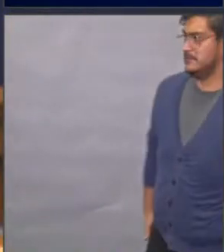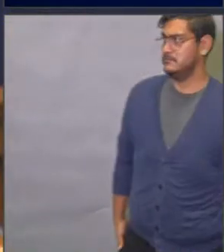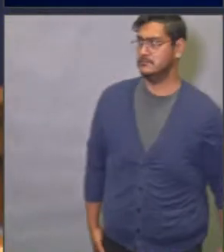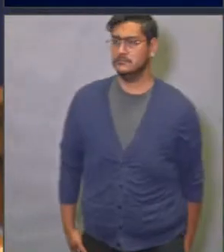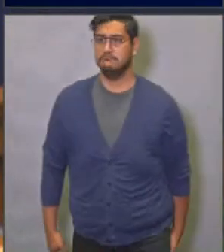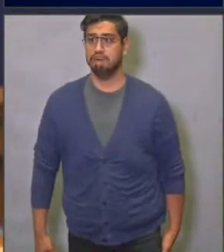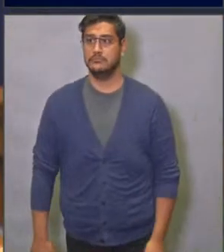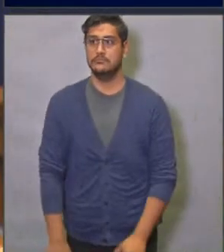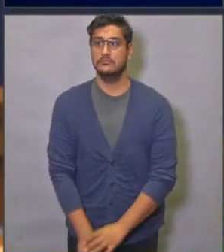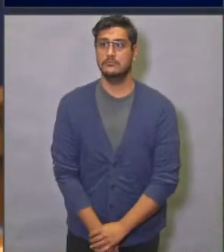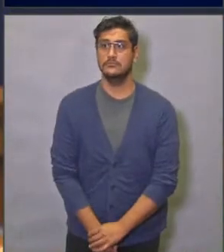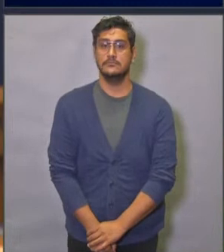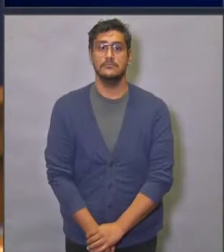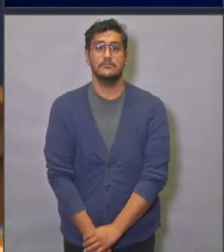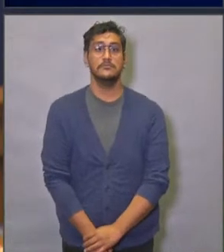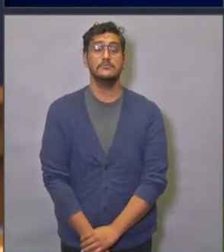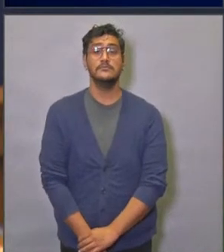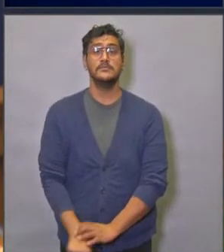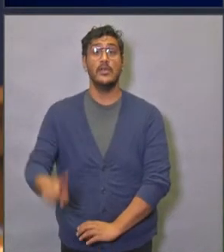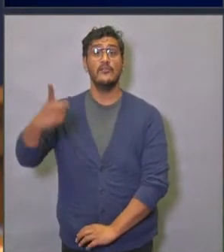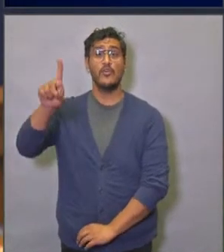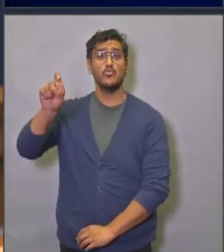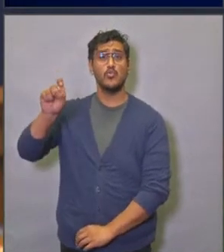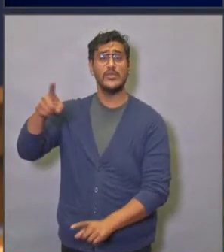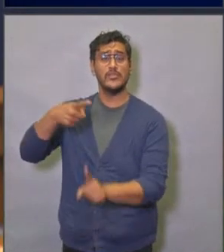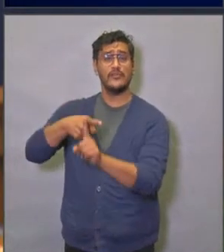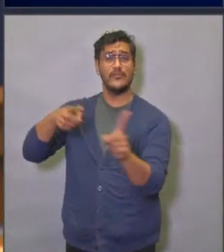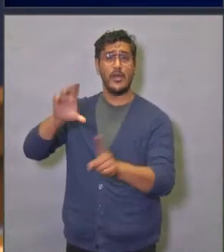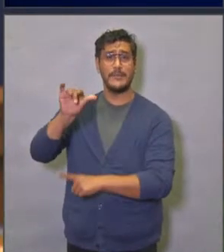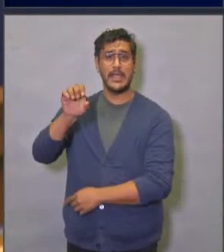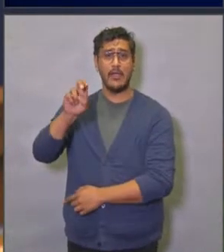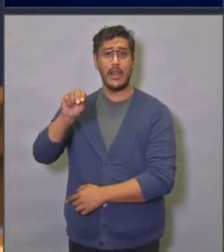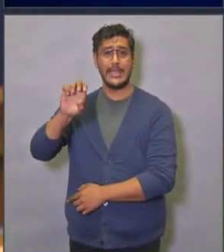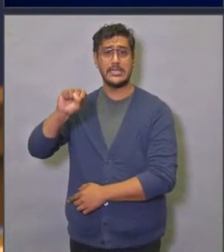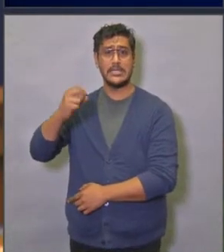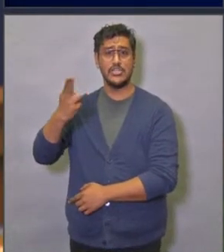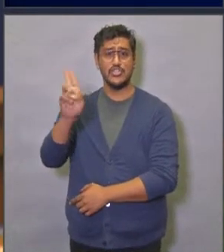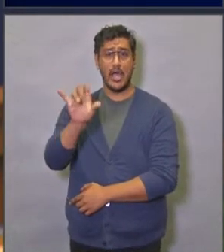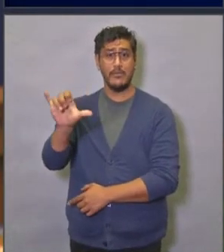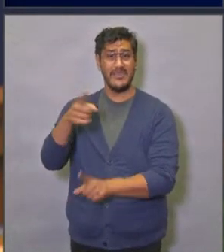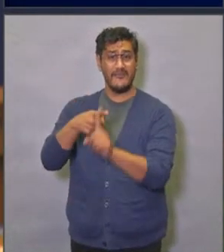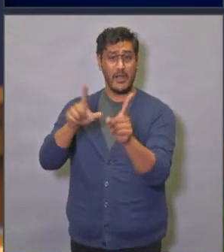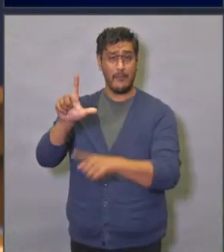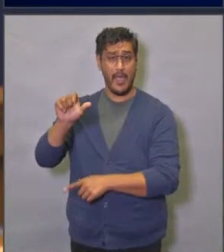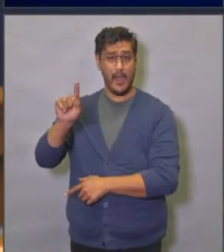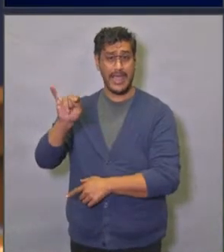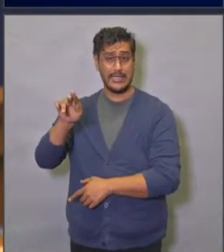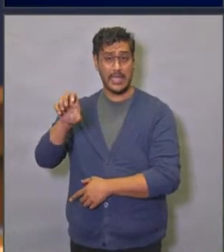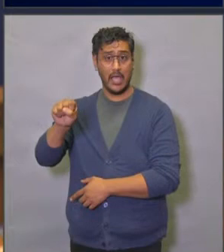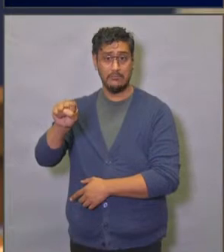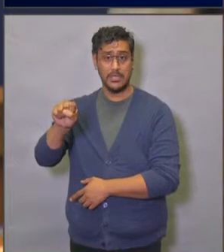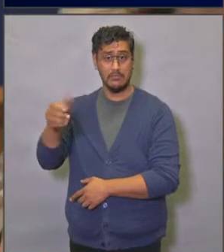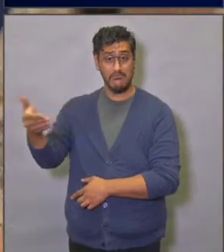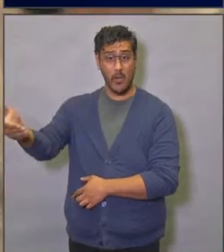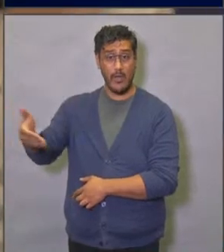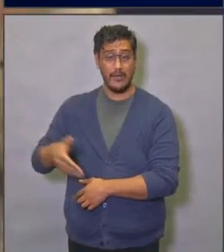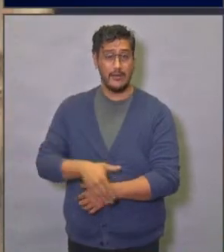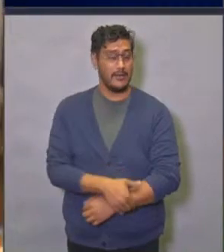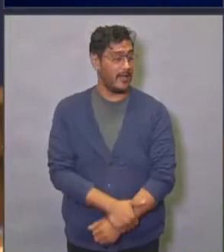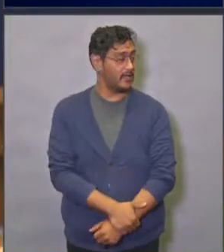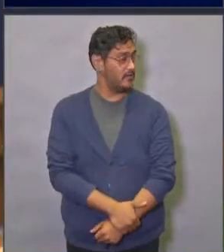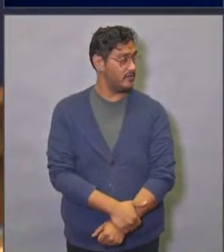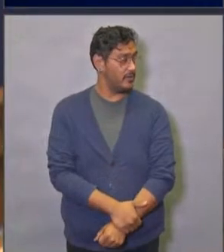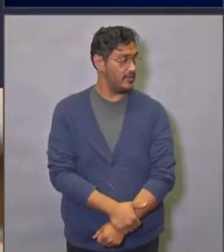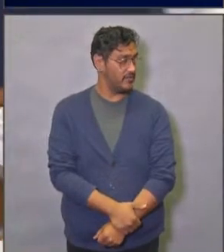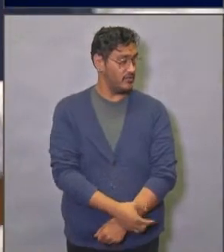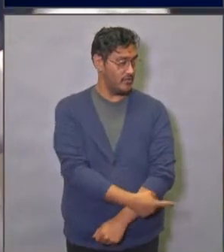Thank you. And our first question will come from Carolyn Shelby with LA Times. Please go ahead. Colleen?